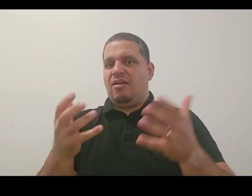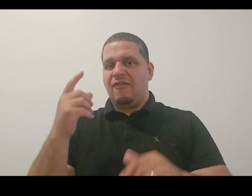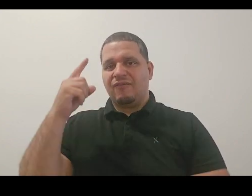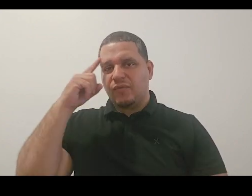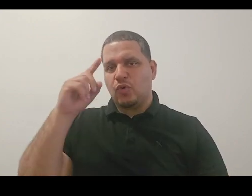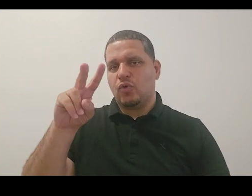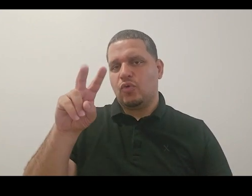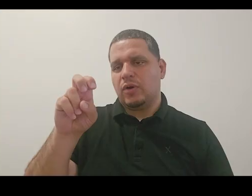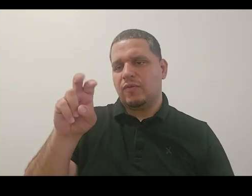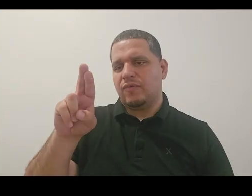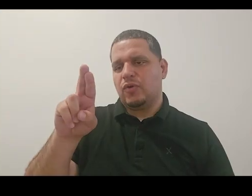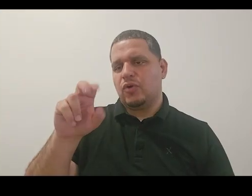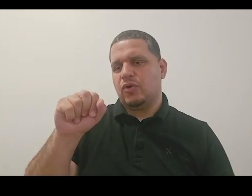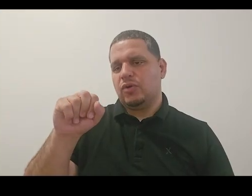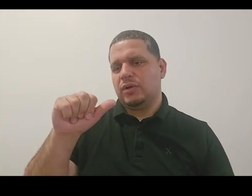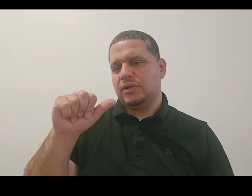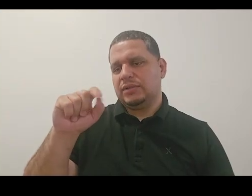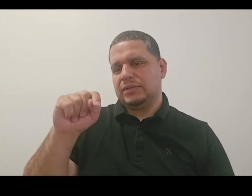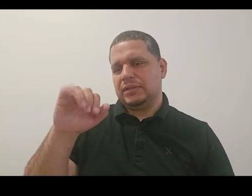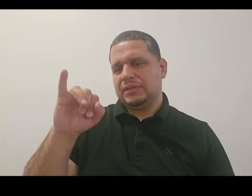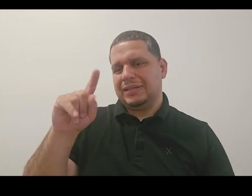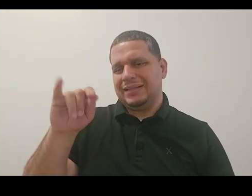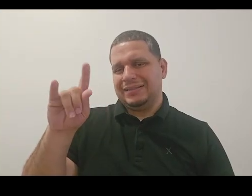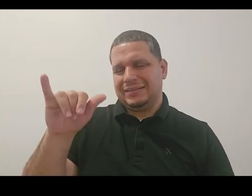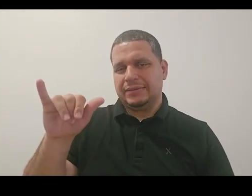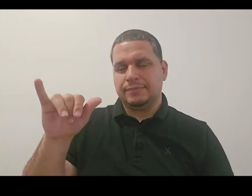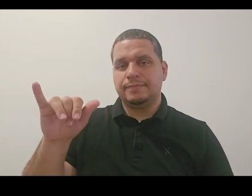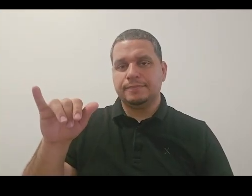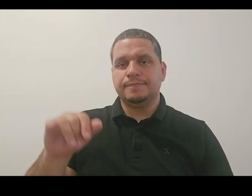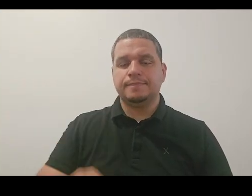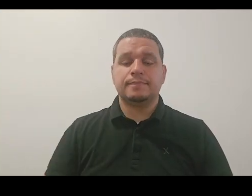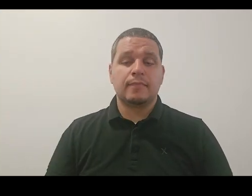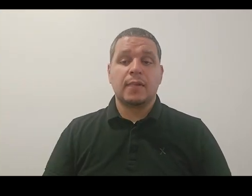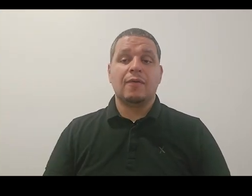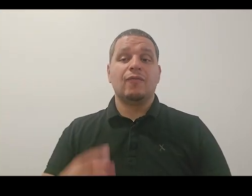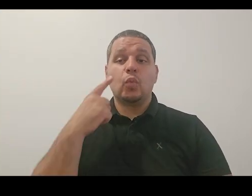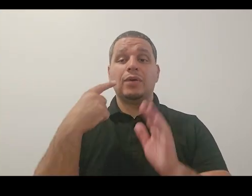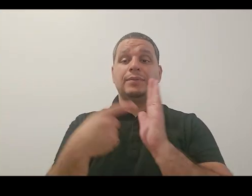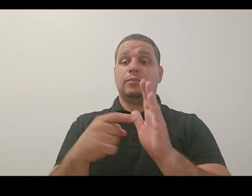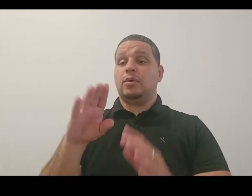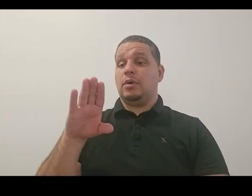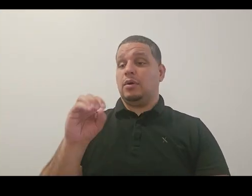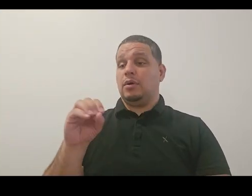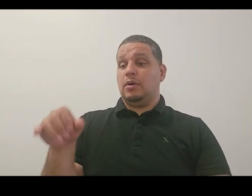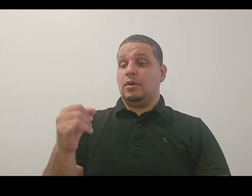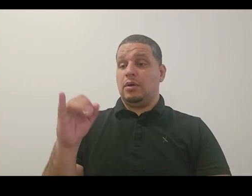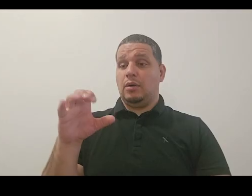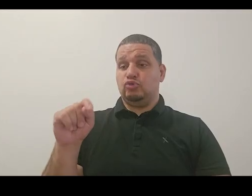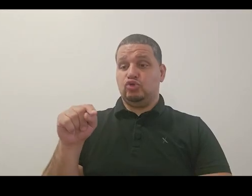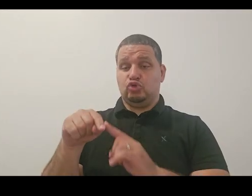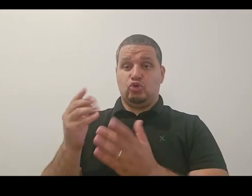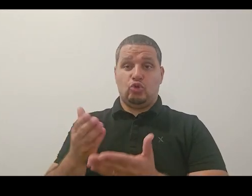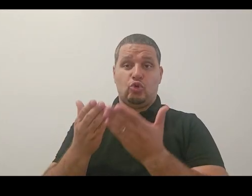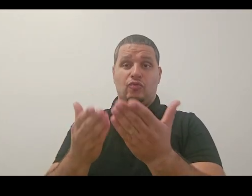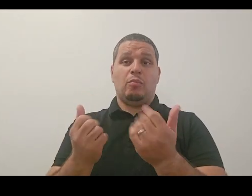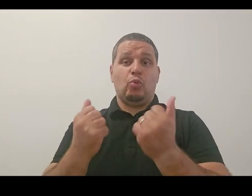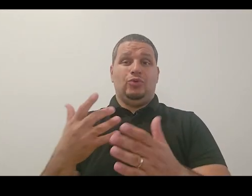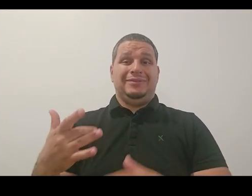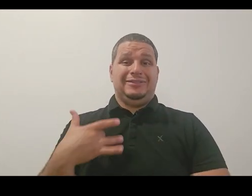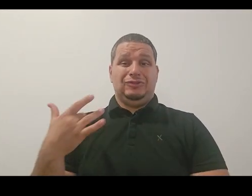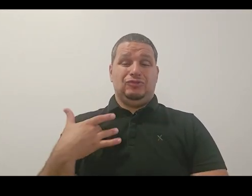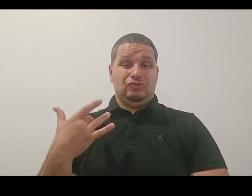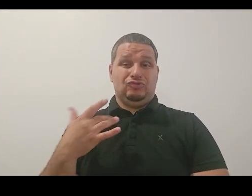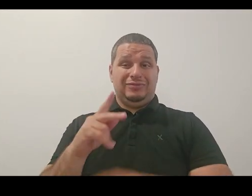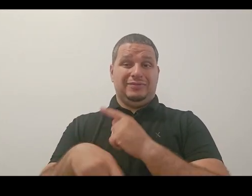lot for versatility. So, just by the virtue of an object being offered in